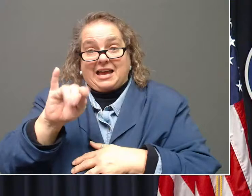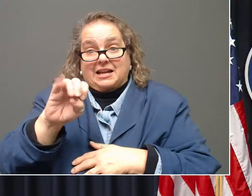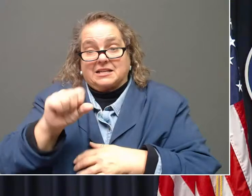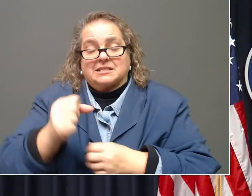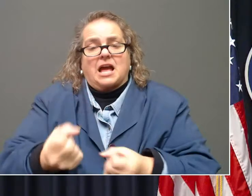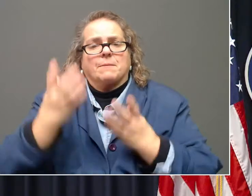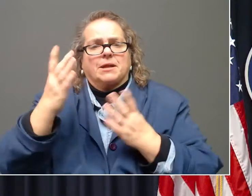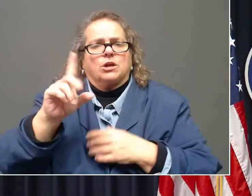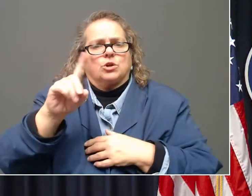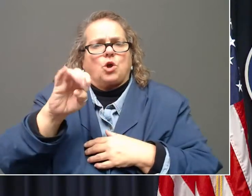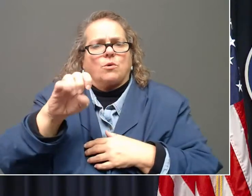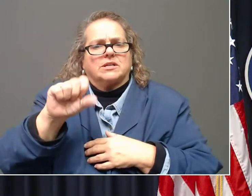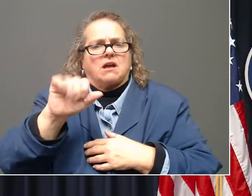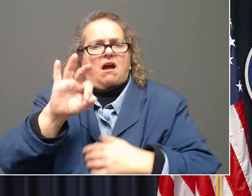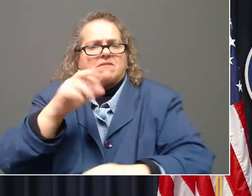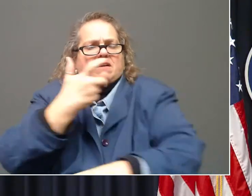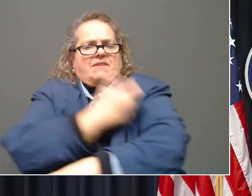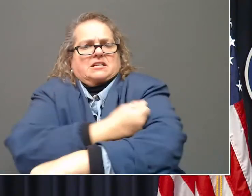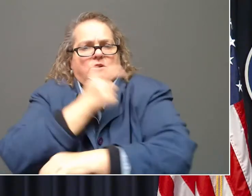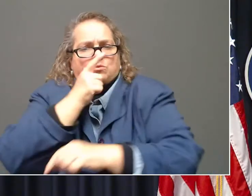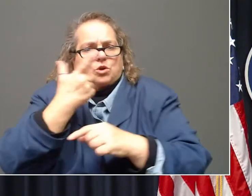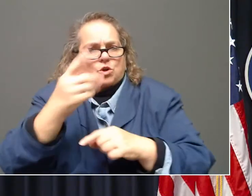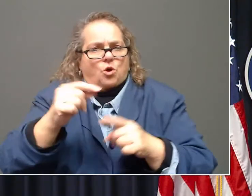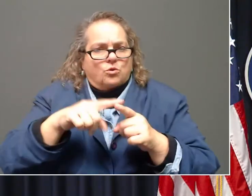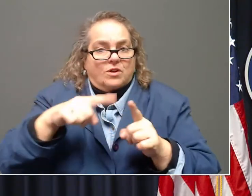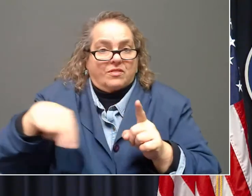is mirroring that drop in cases.